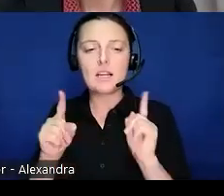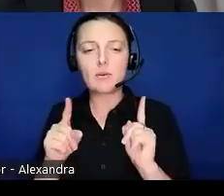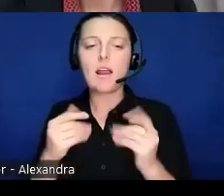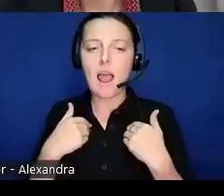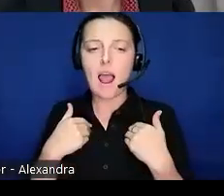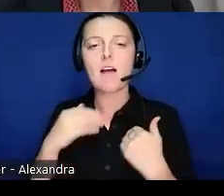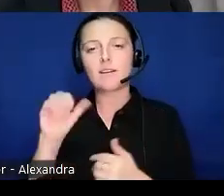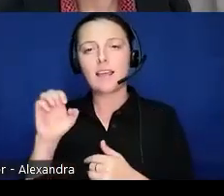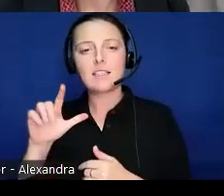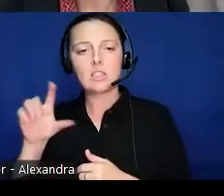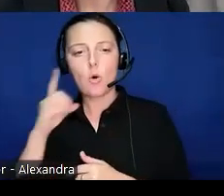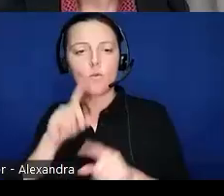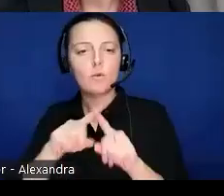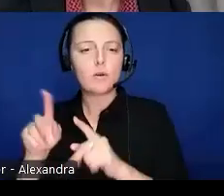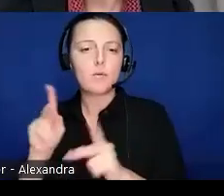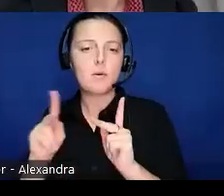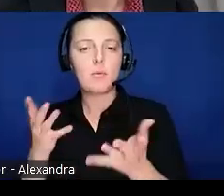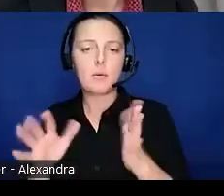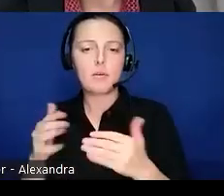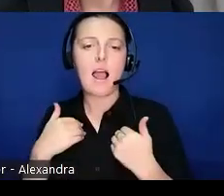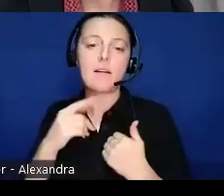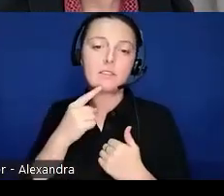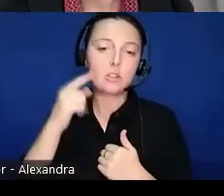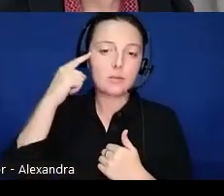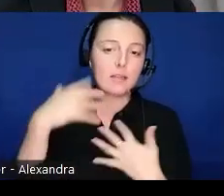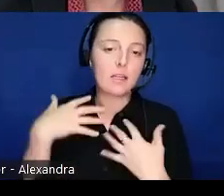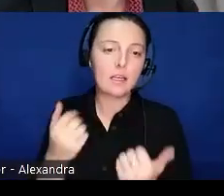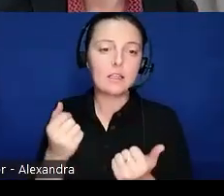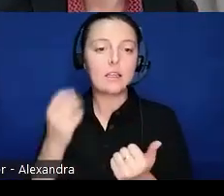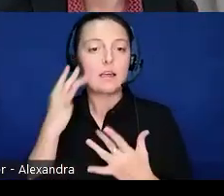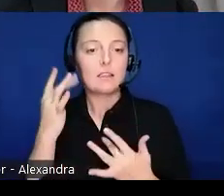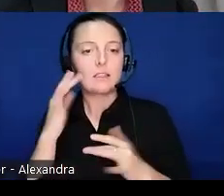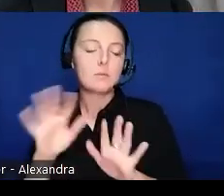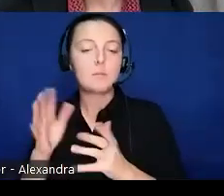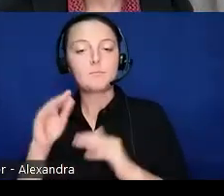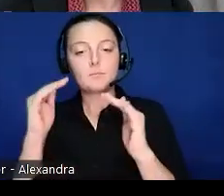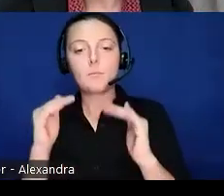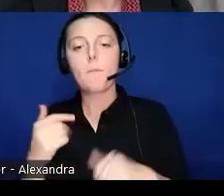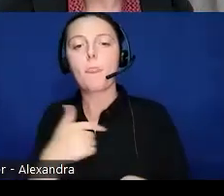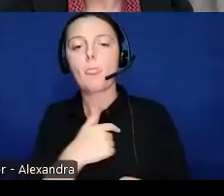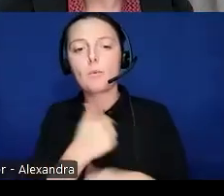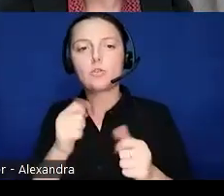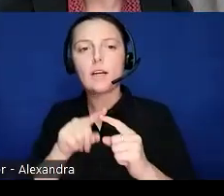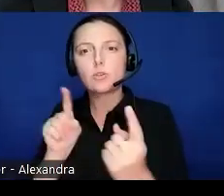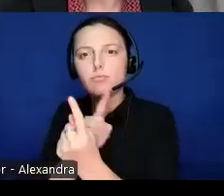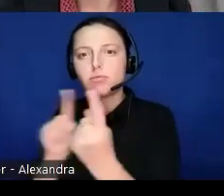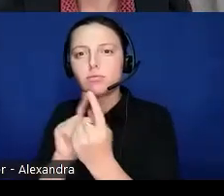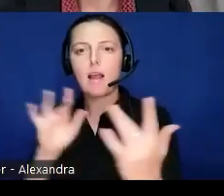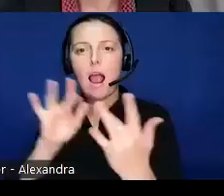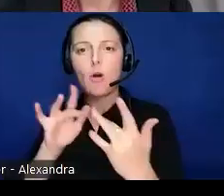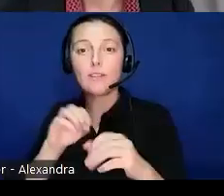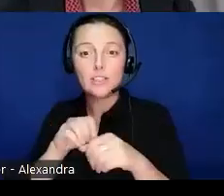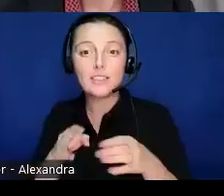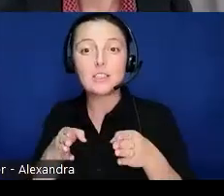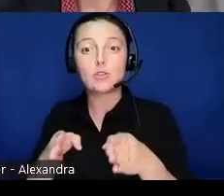new people and triaging new people just through canvassing, meaning like outreach to the streets and encountering new individuals wherever we